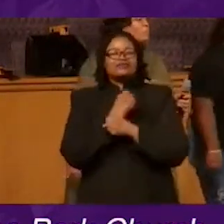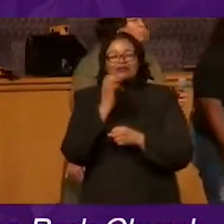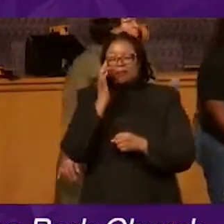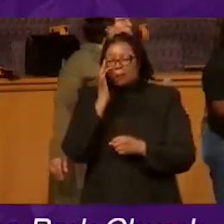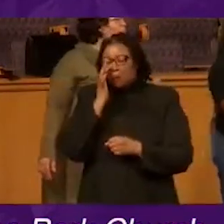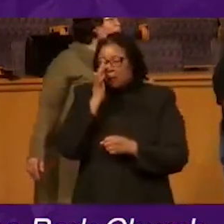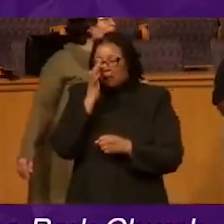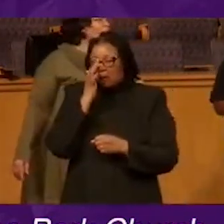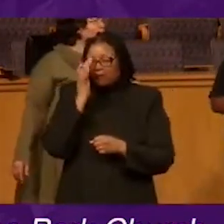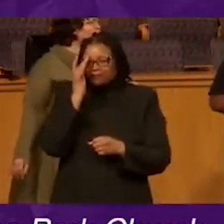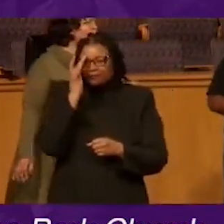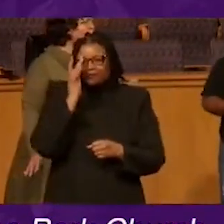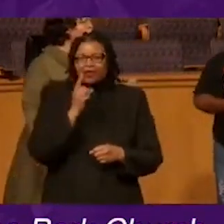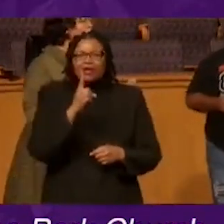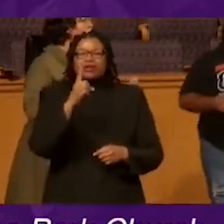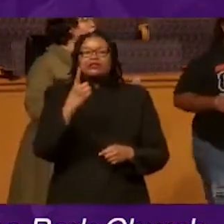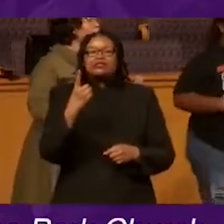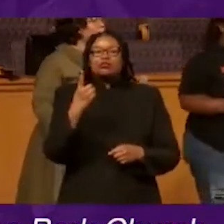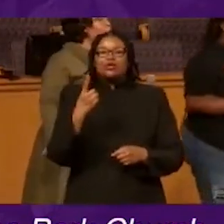One more thing.